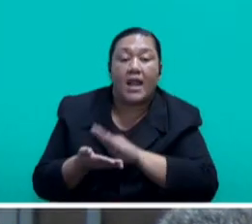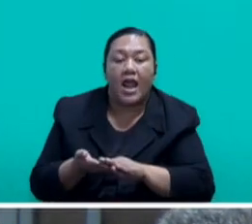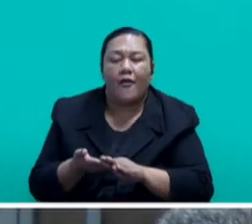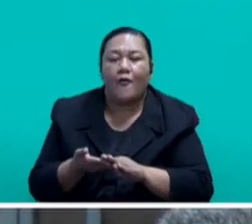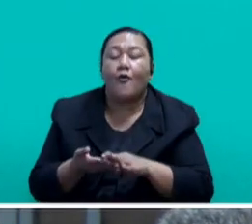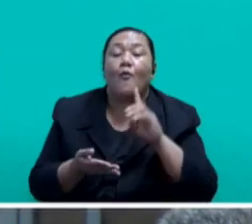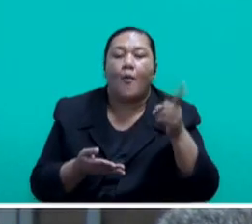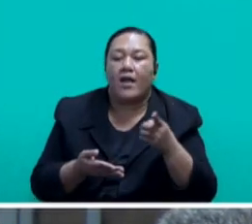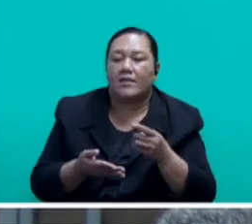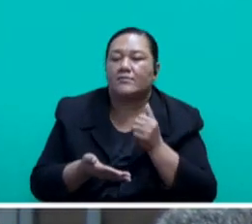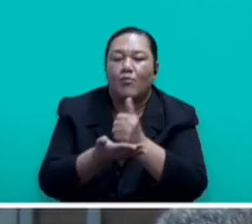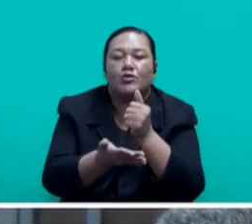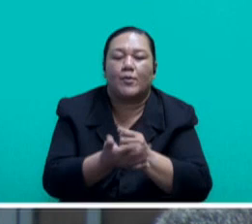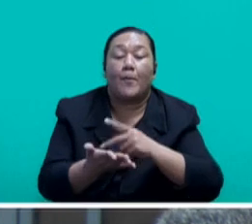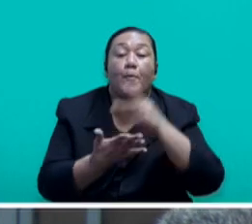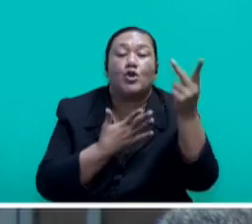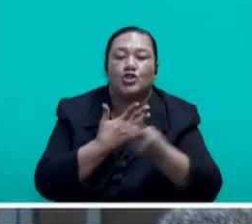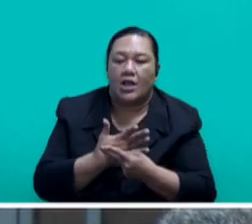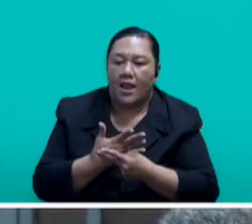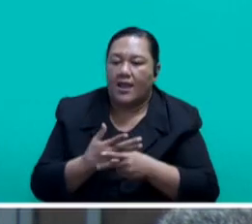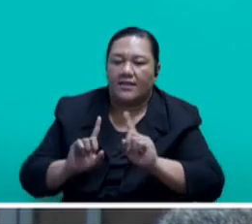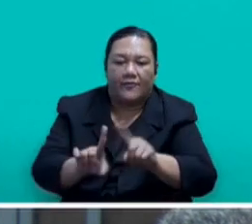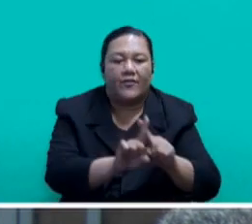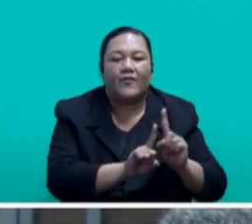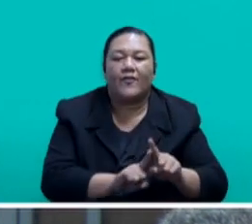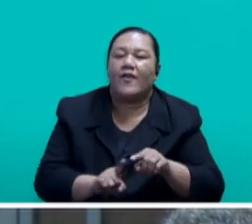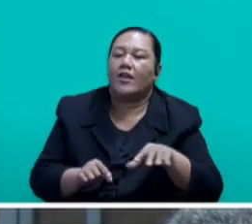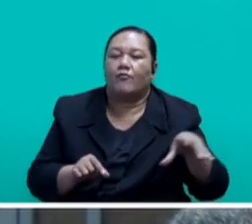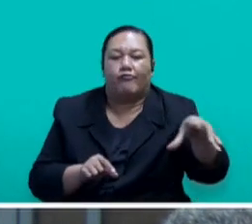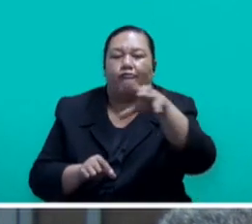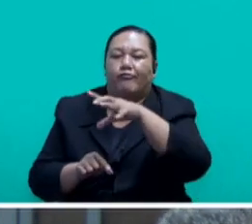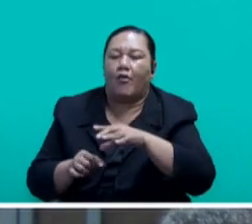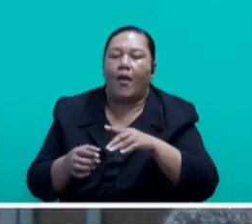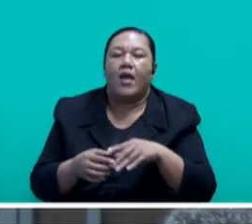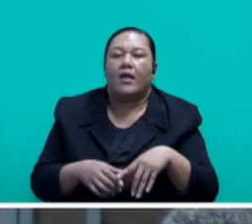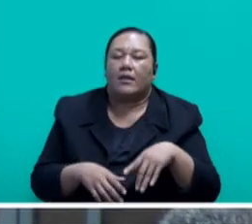community access projects throughout the country. Mr. Speaker, sir,